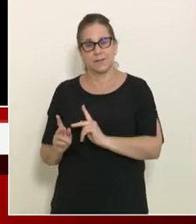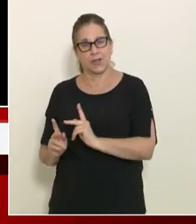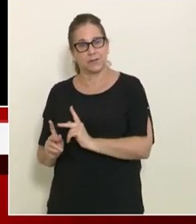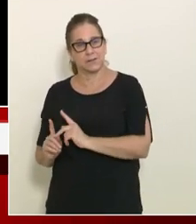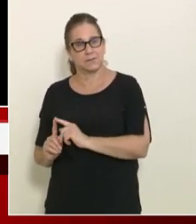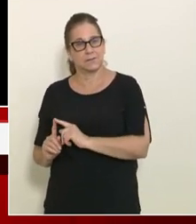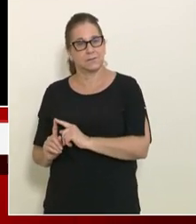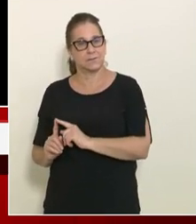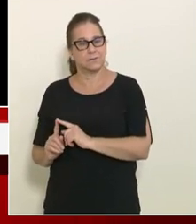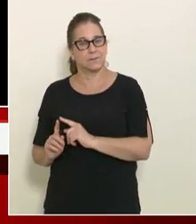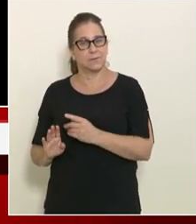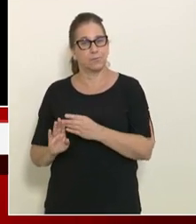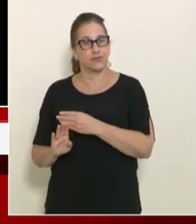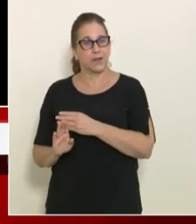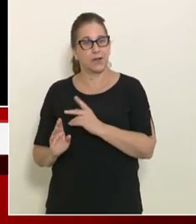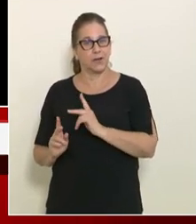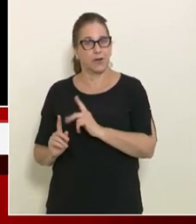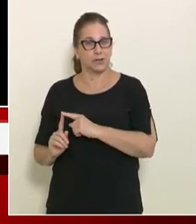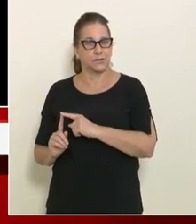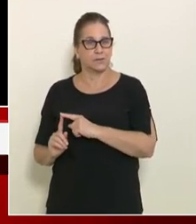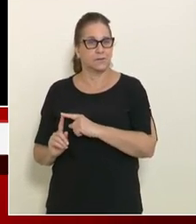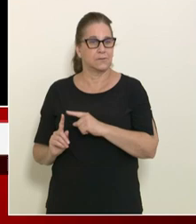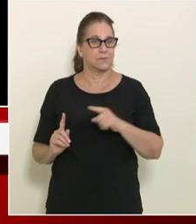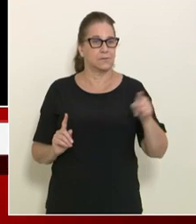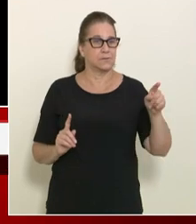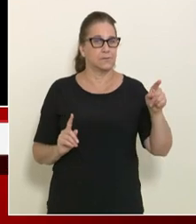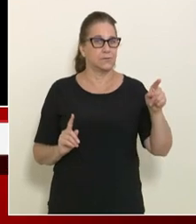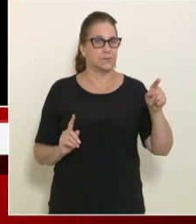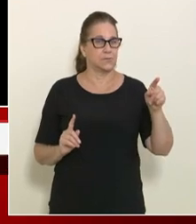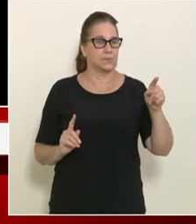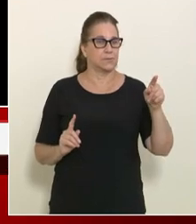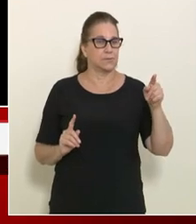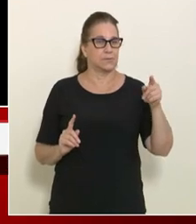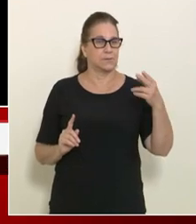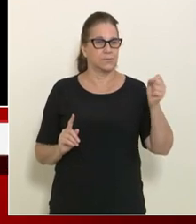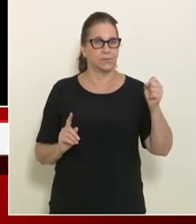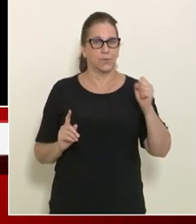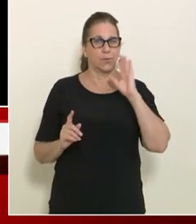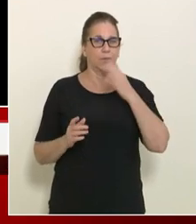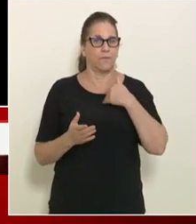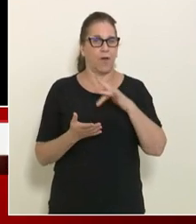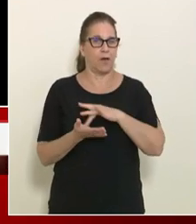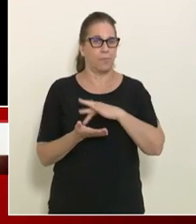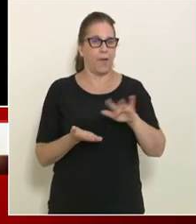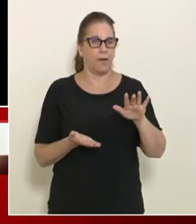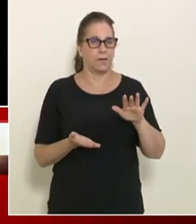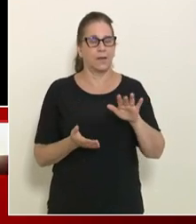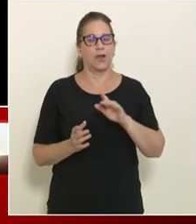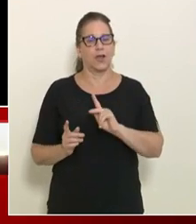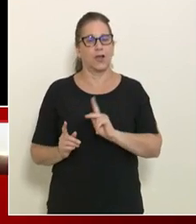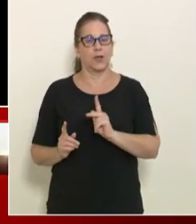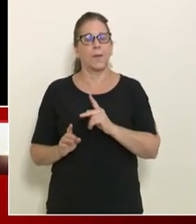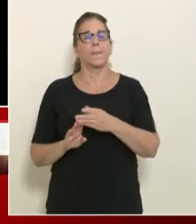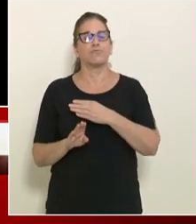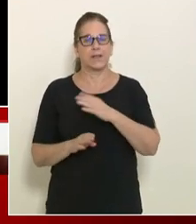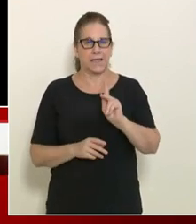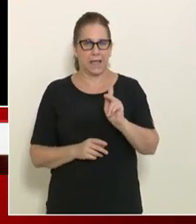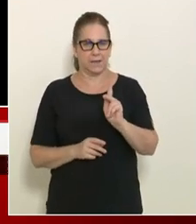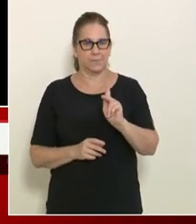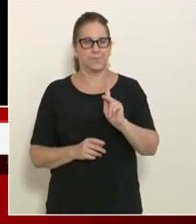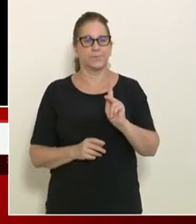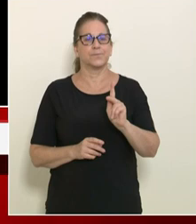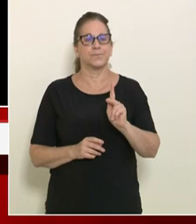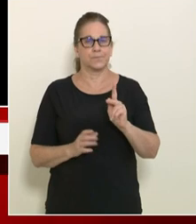device is the iPad, which we believe is the most developmentally appropriate for that age group. And then for our elementary age students and